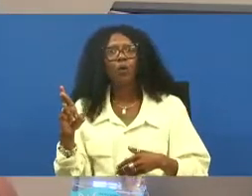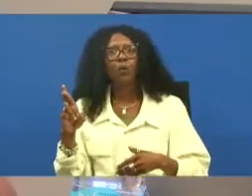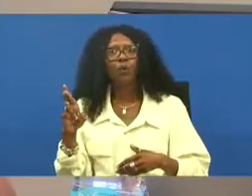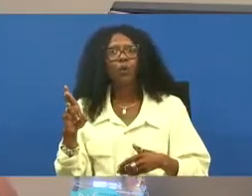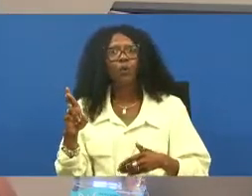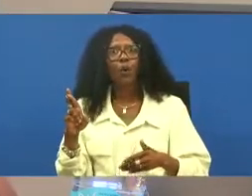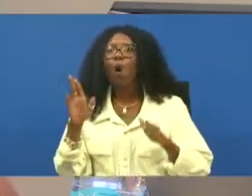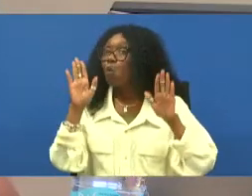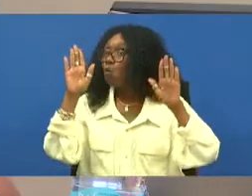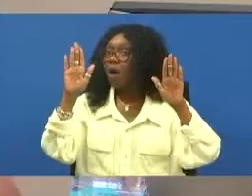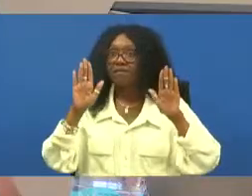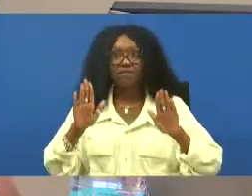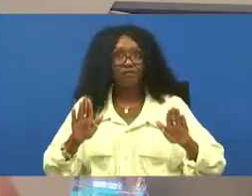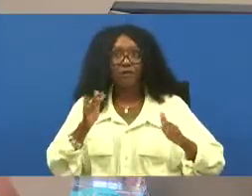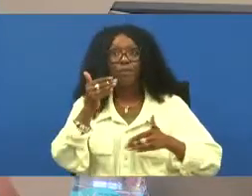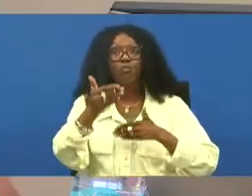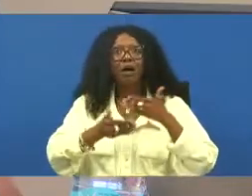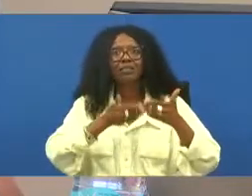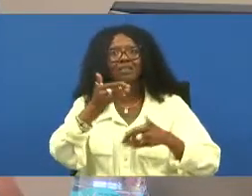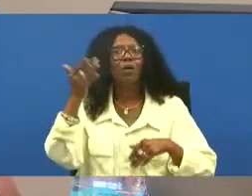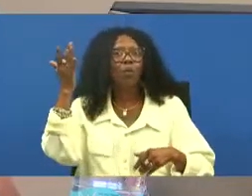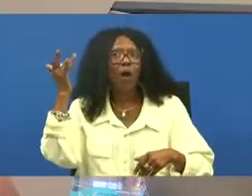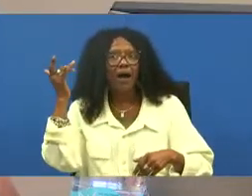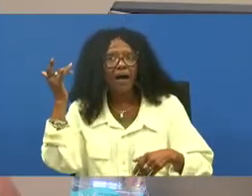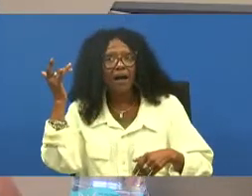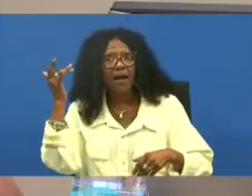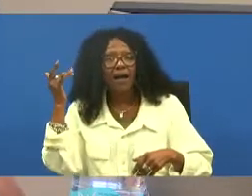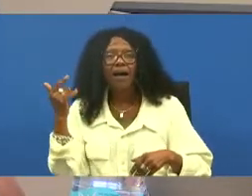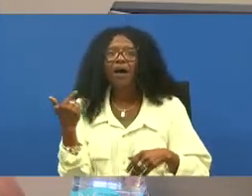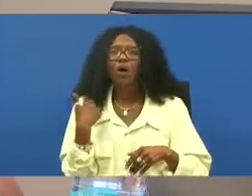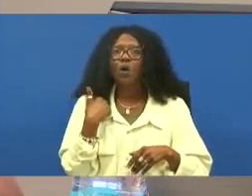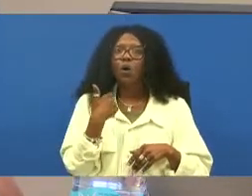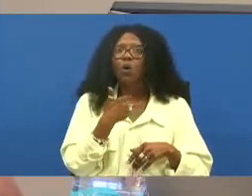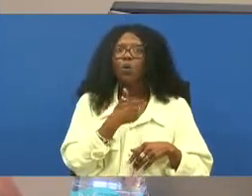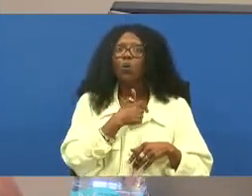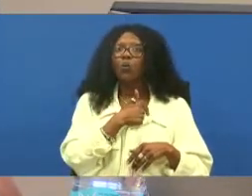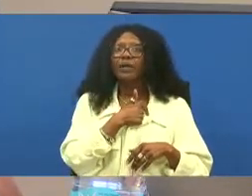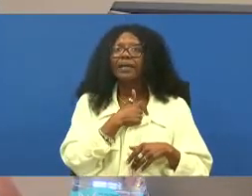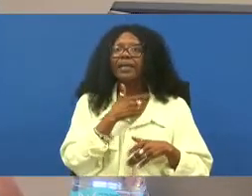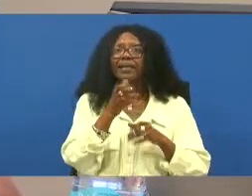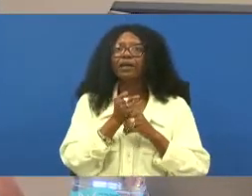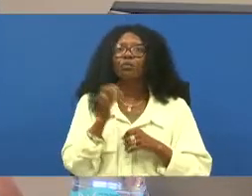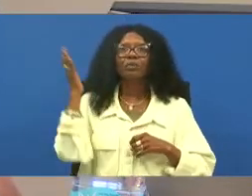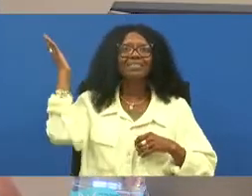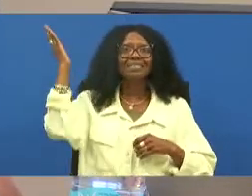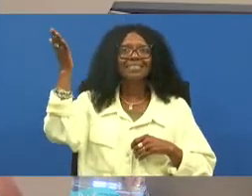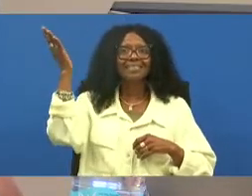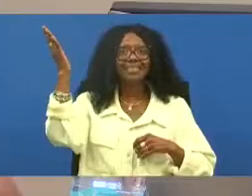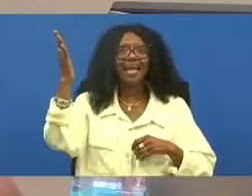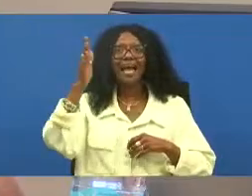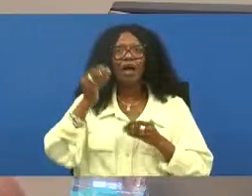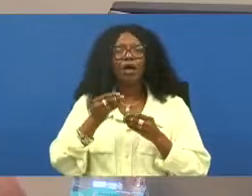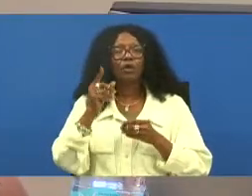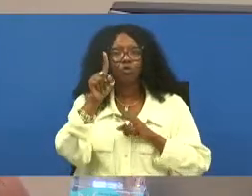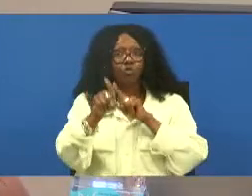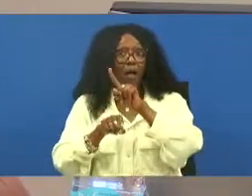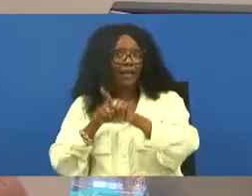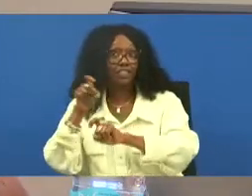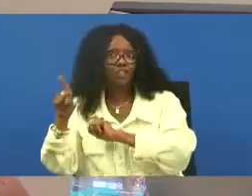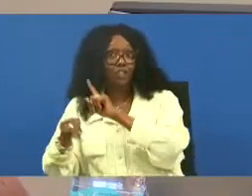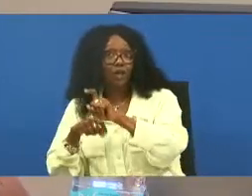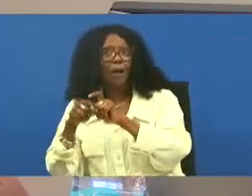great process because we could not only receive a presentation and provide questions, but perhaps